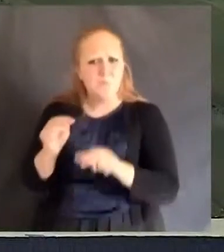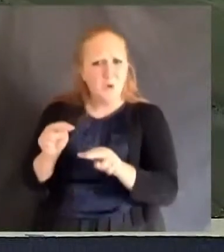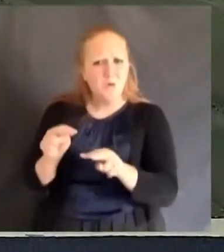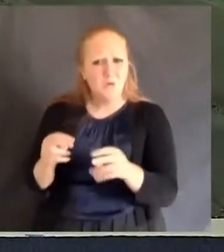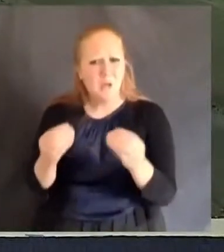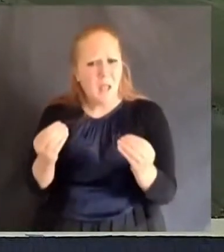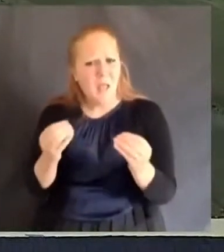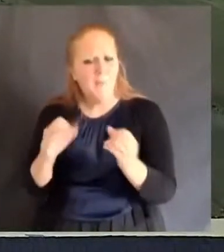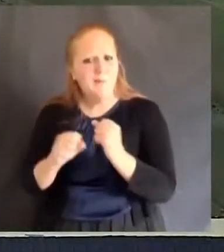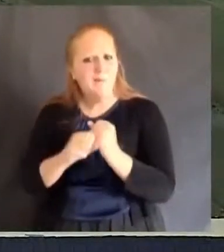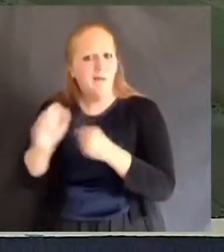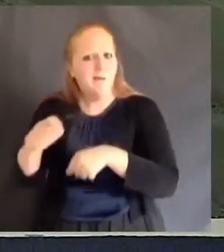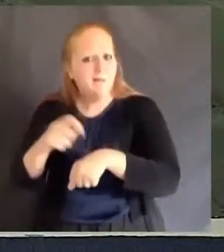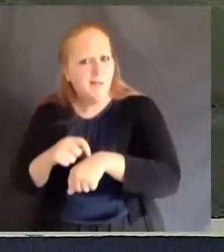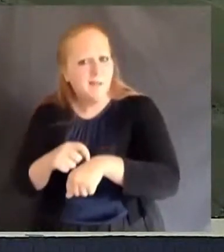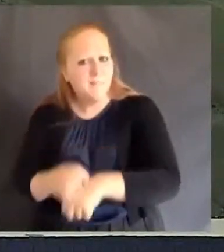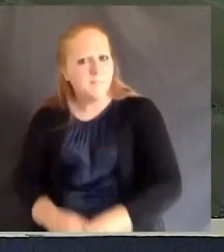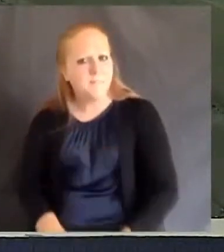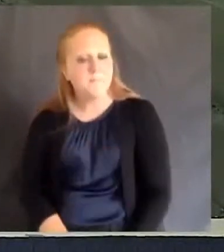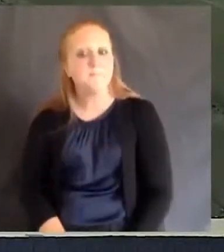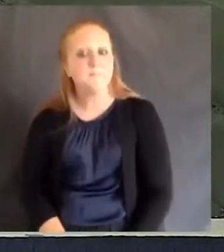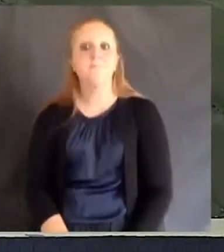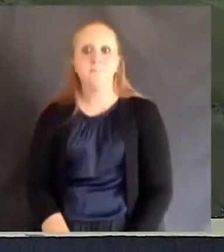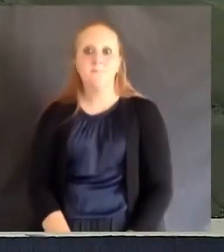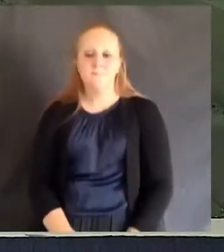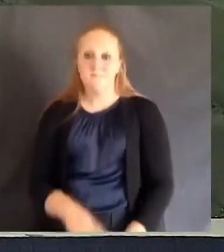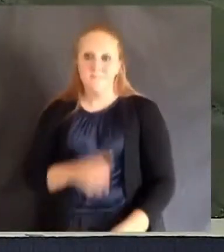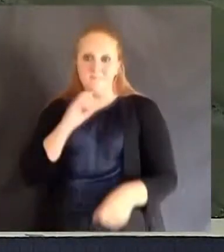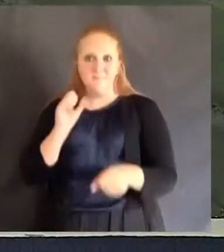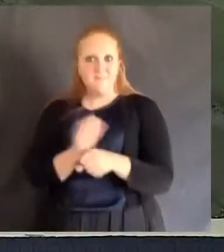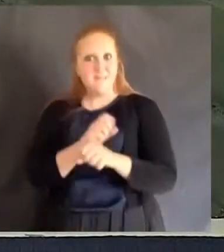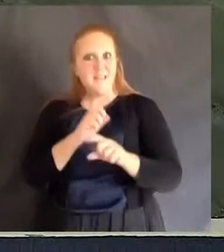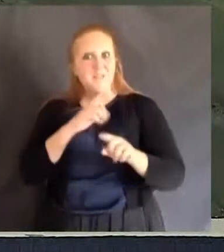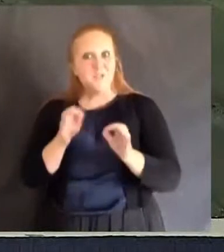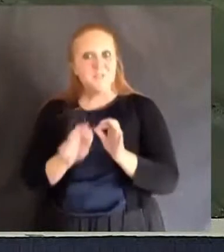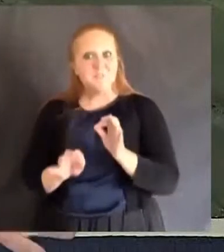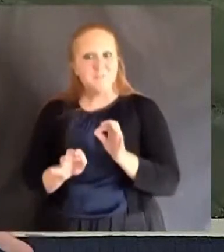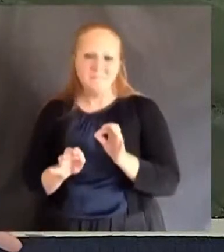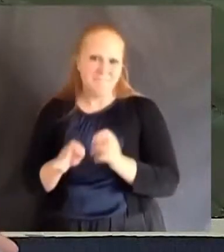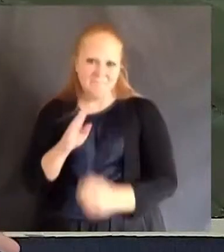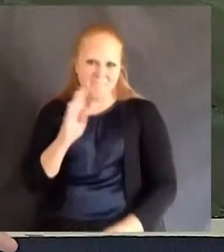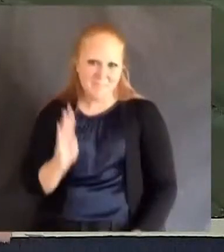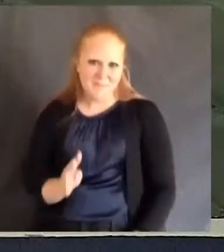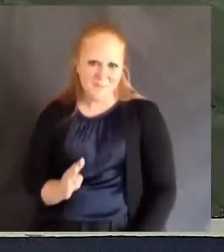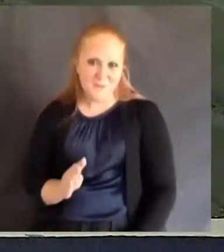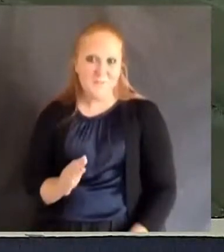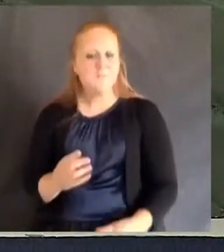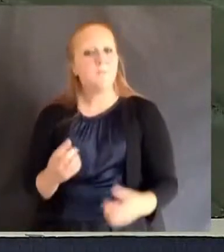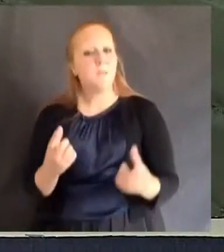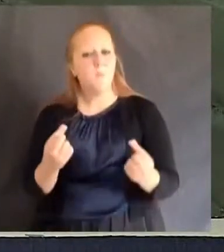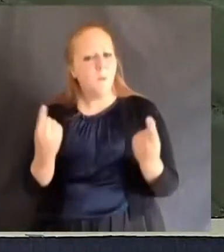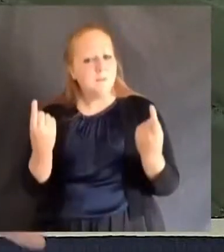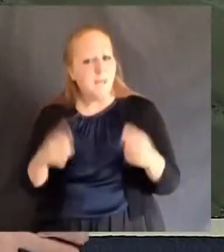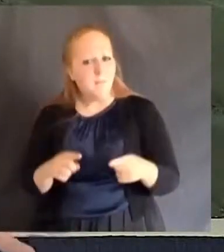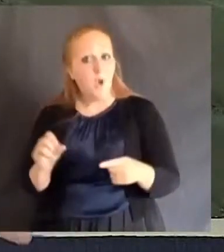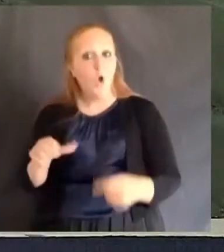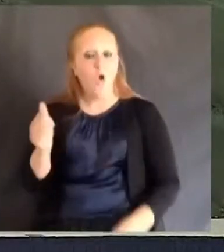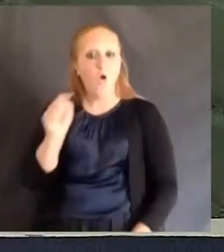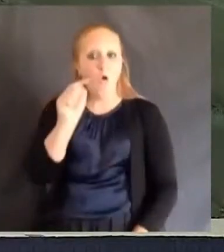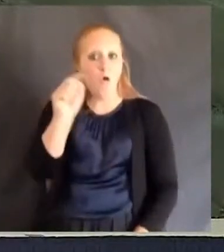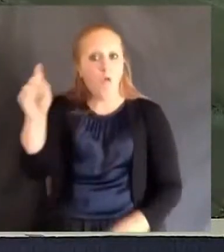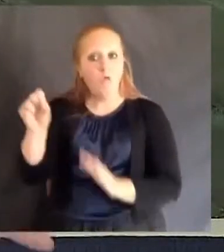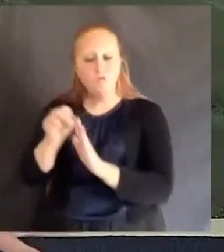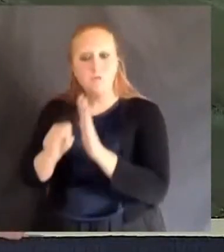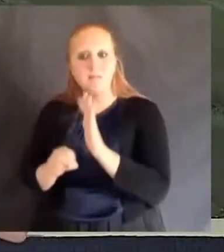happening, because nothing is simple, what's happening is the other states have such a